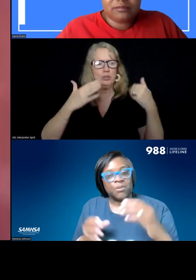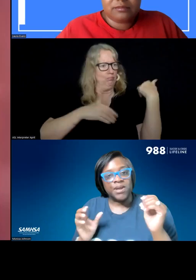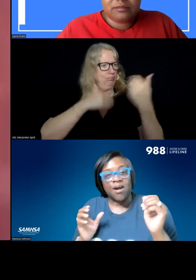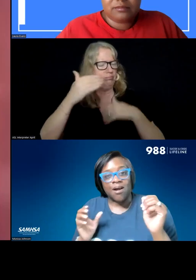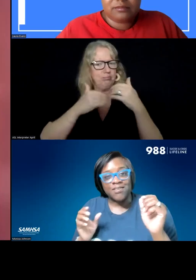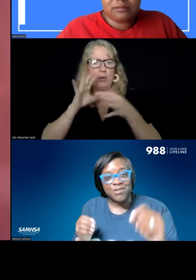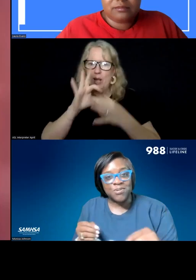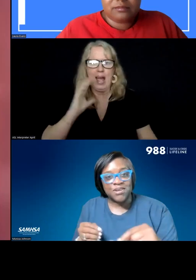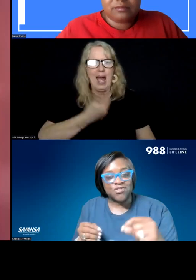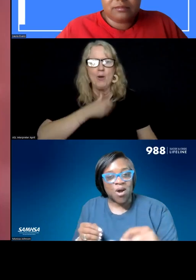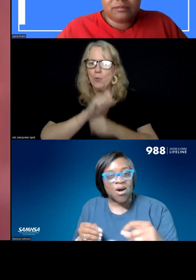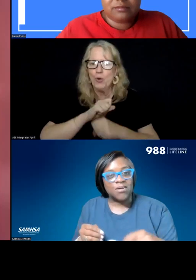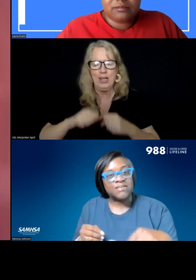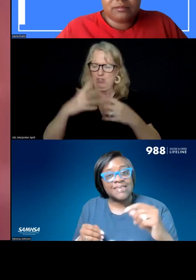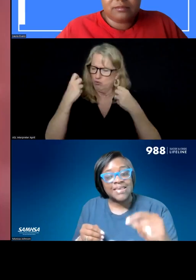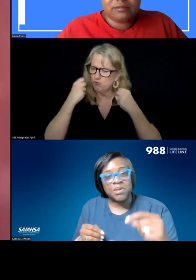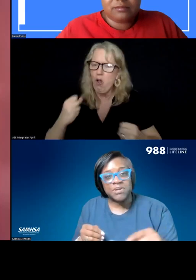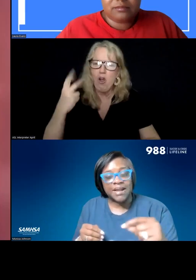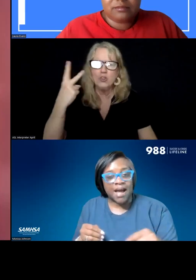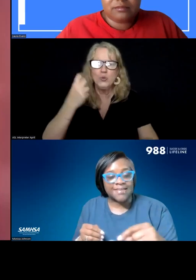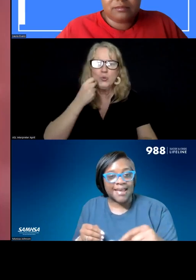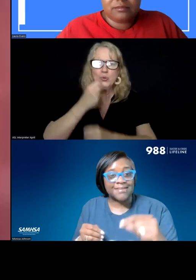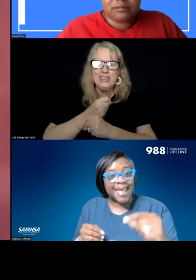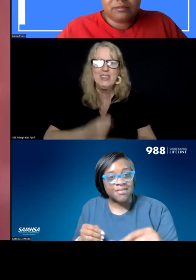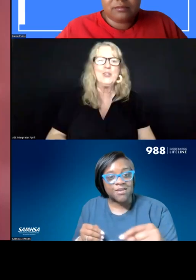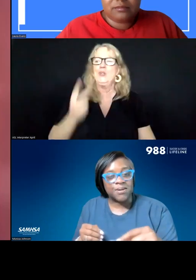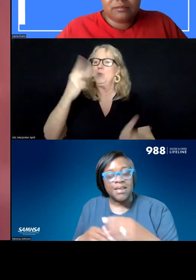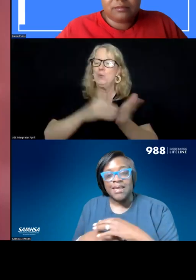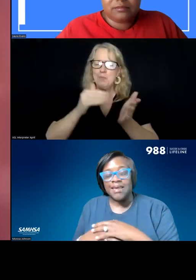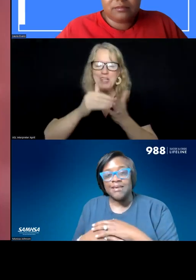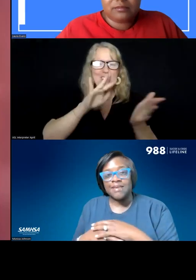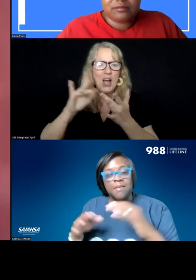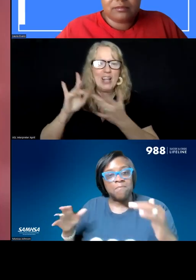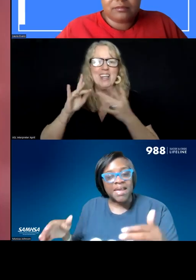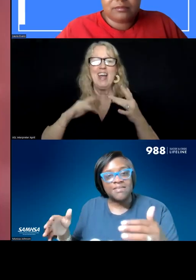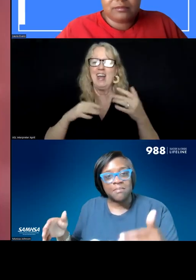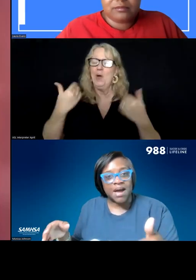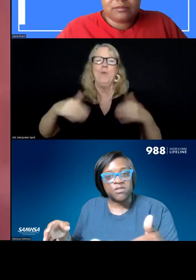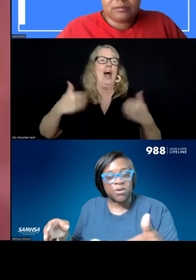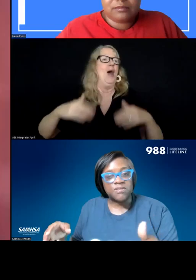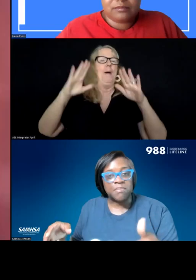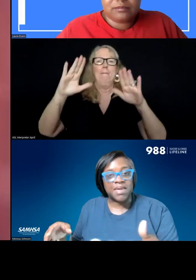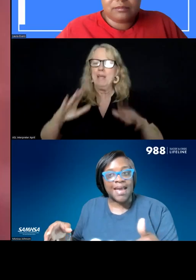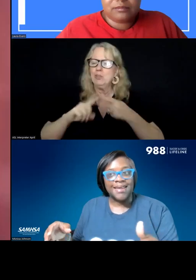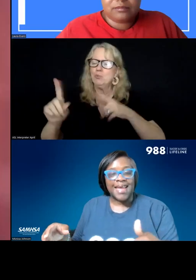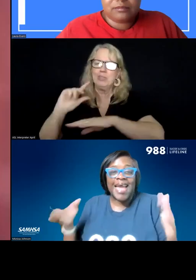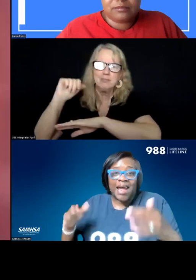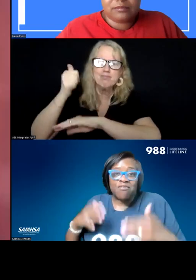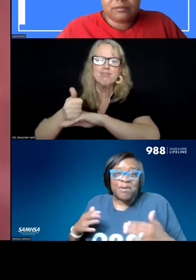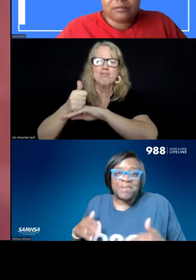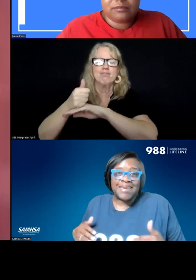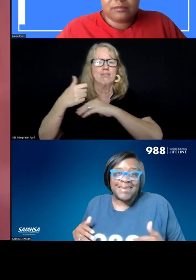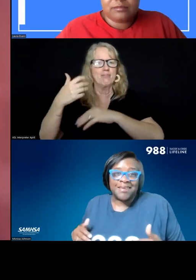work. We are 2 years strong, 10 million contacts answered is an amazing milestone to be